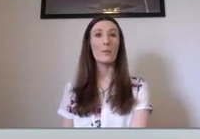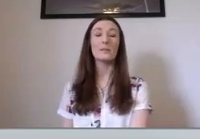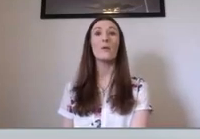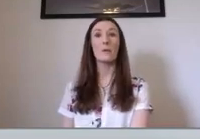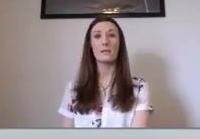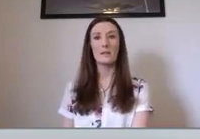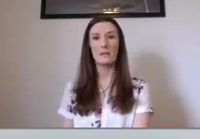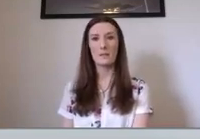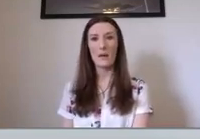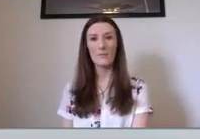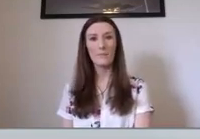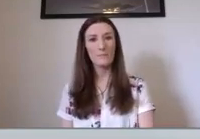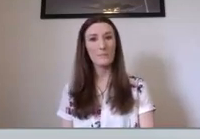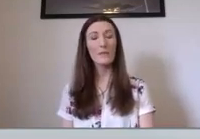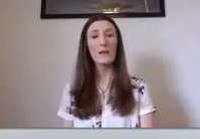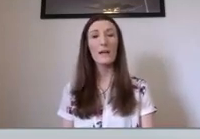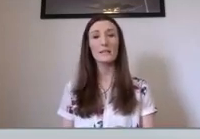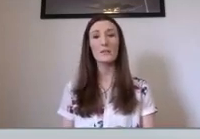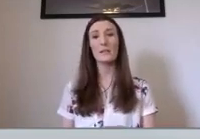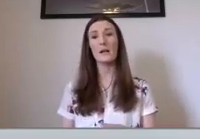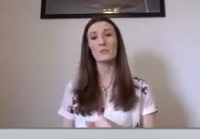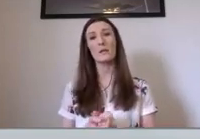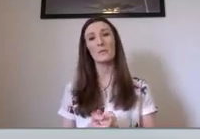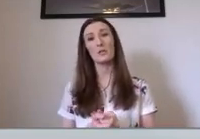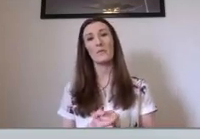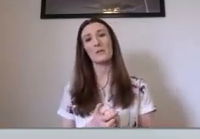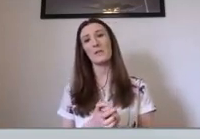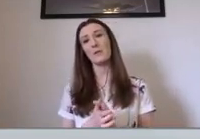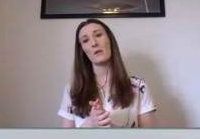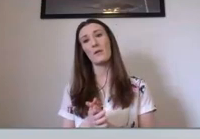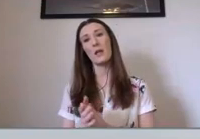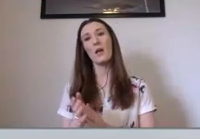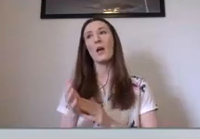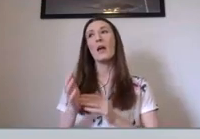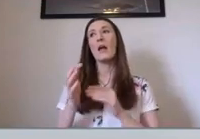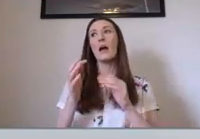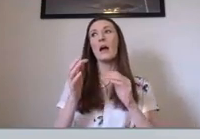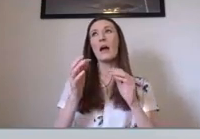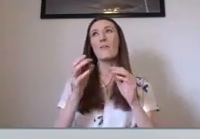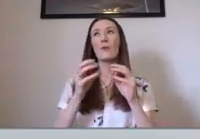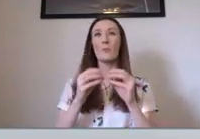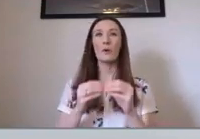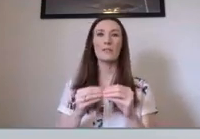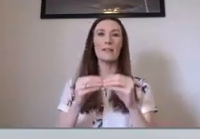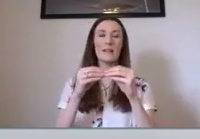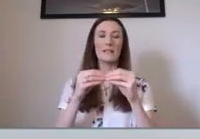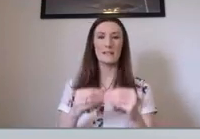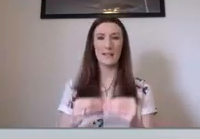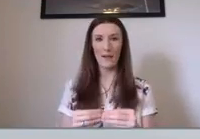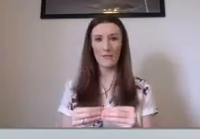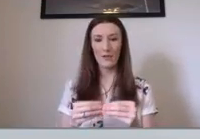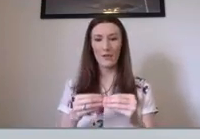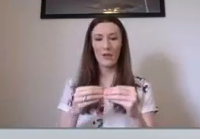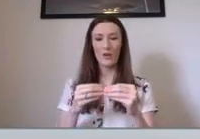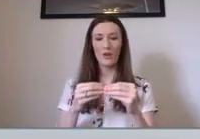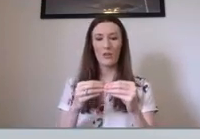but it wasn't always this way. ASL is the natural language of the deaf community. For a person that is